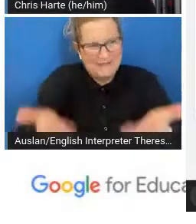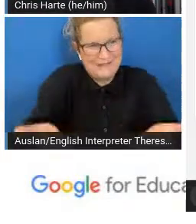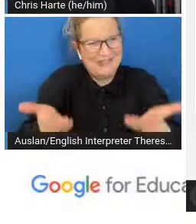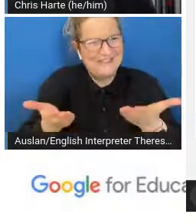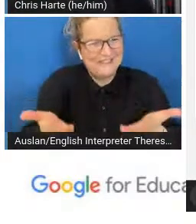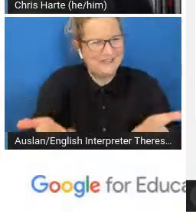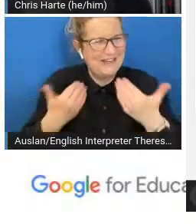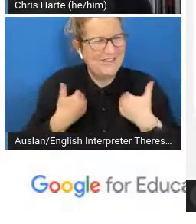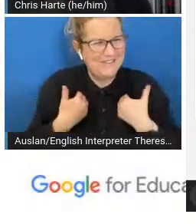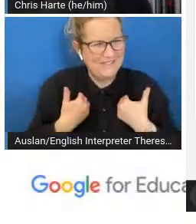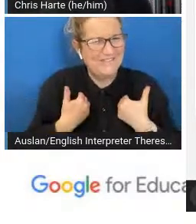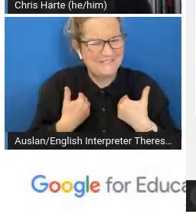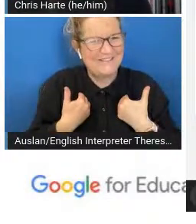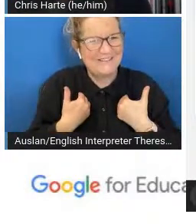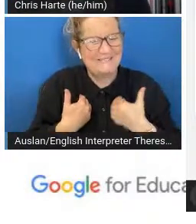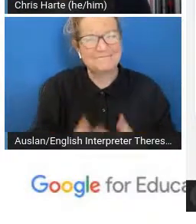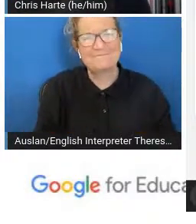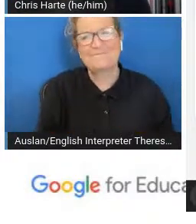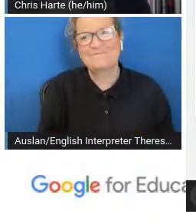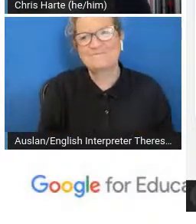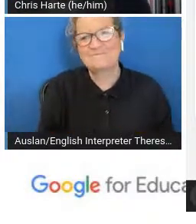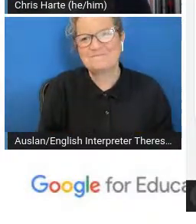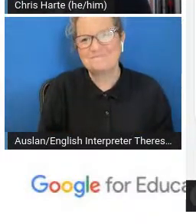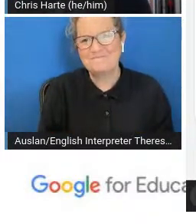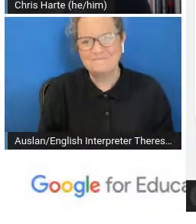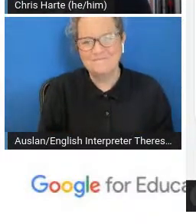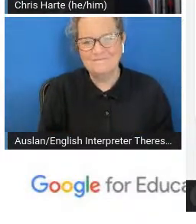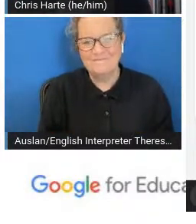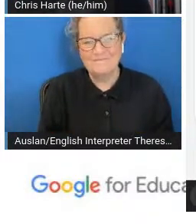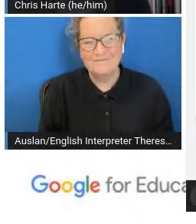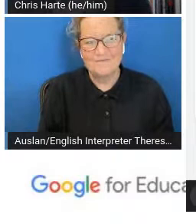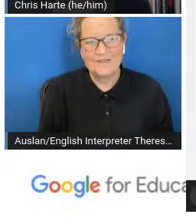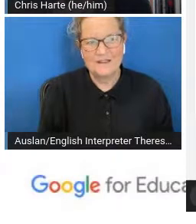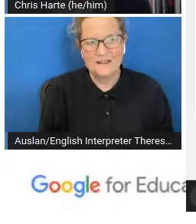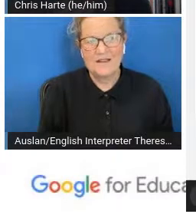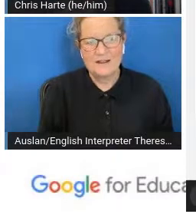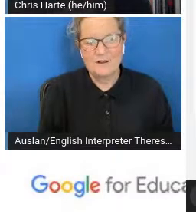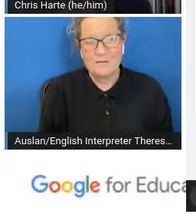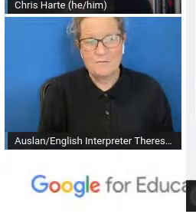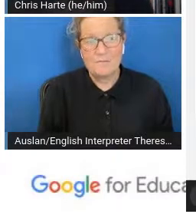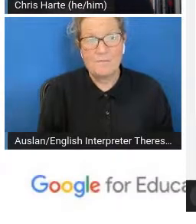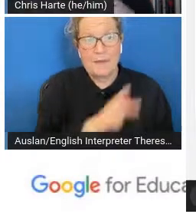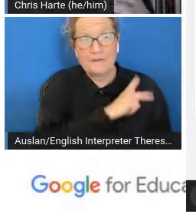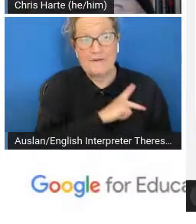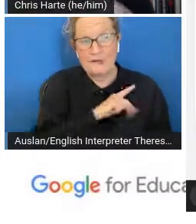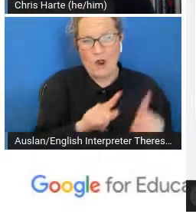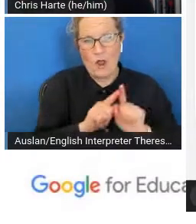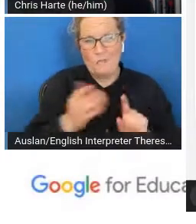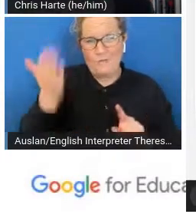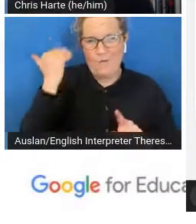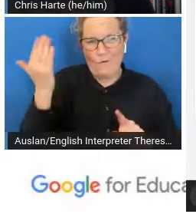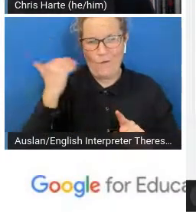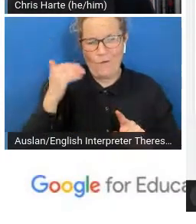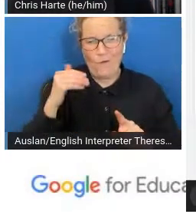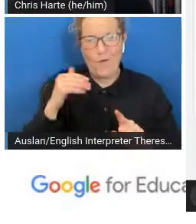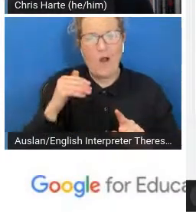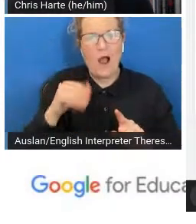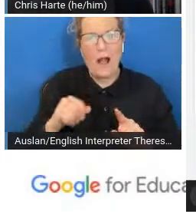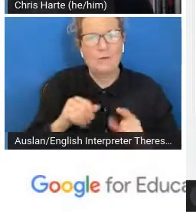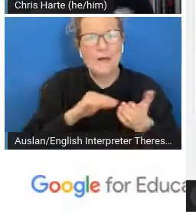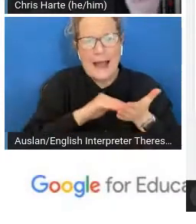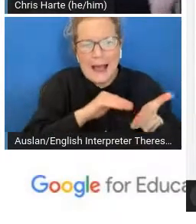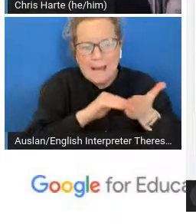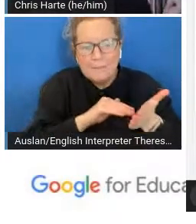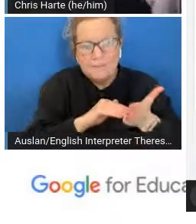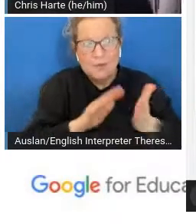thing, because I used to always help people through kind of professional learning on how to give good critique.